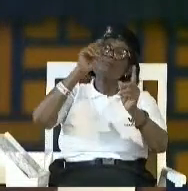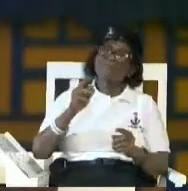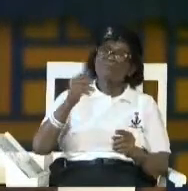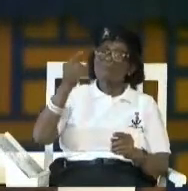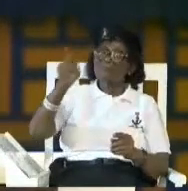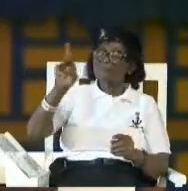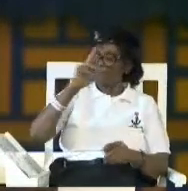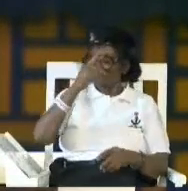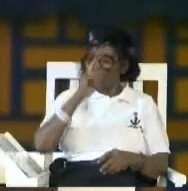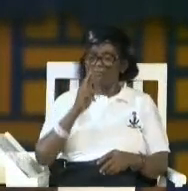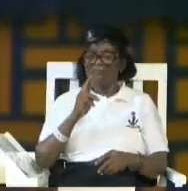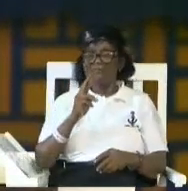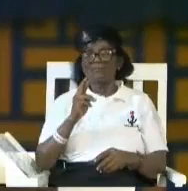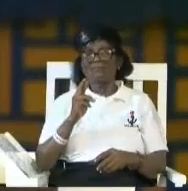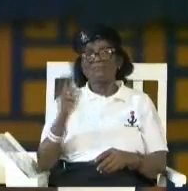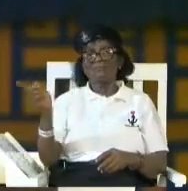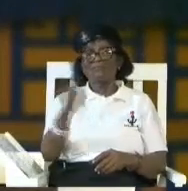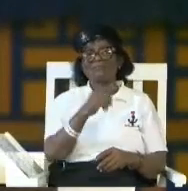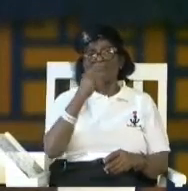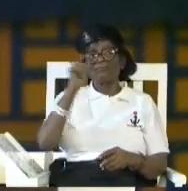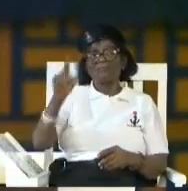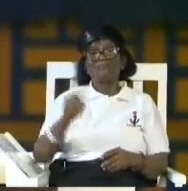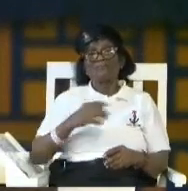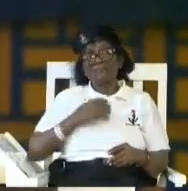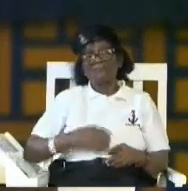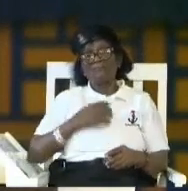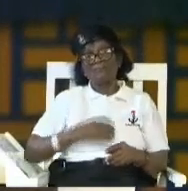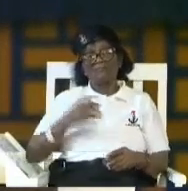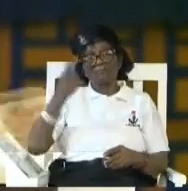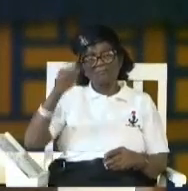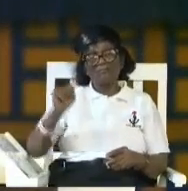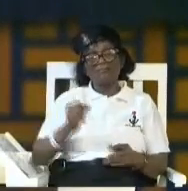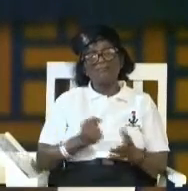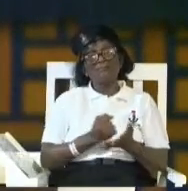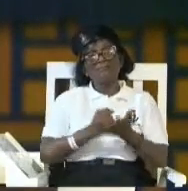The reason you must hunger for sanctification